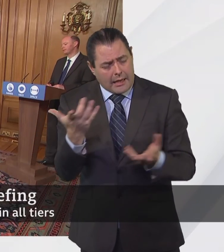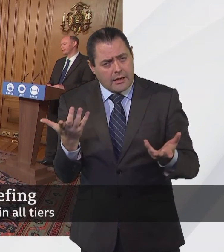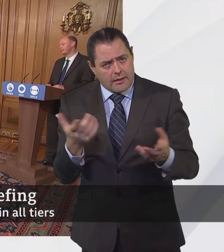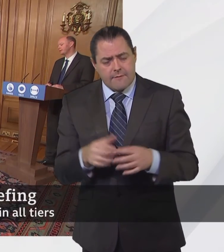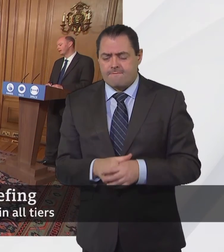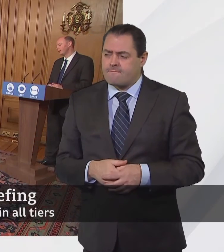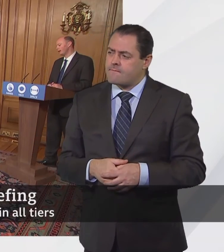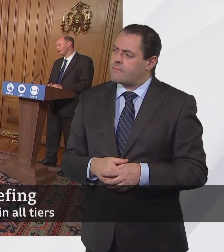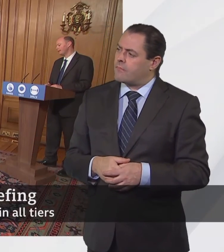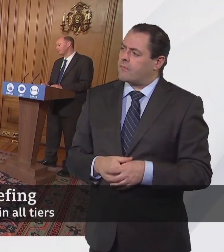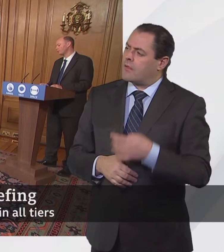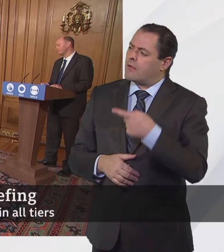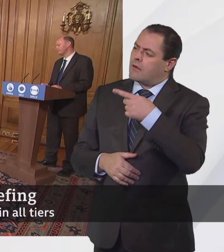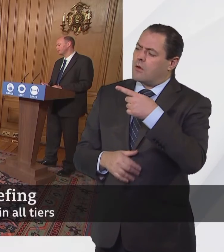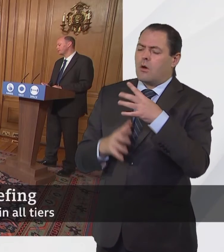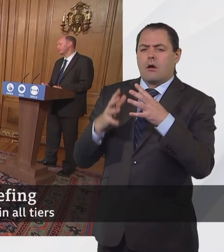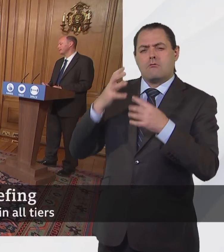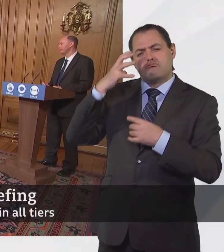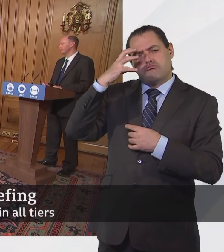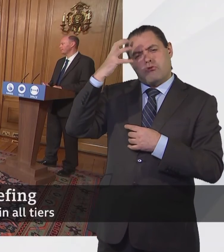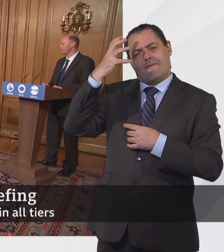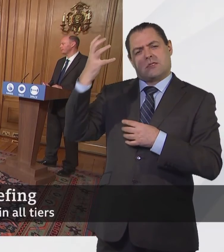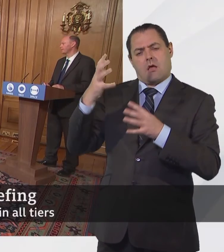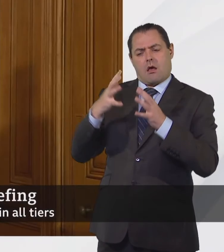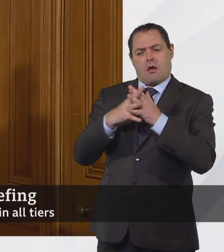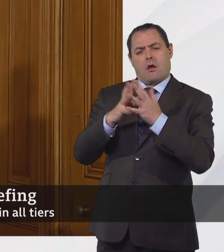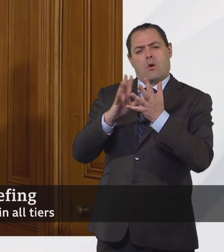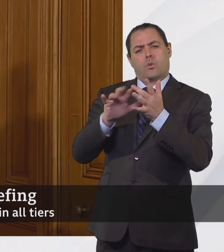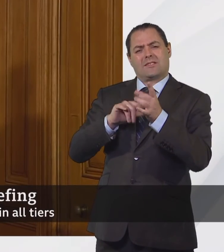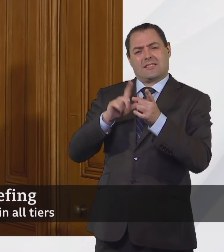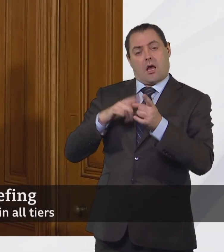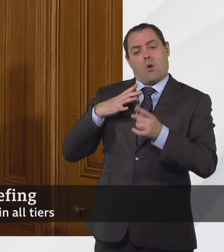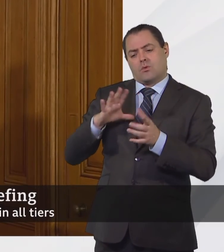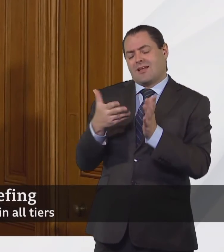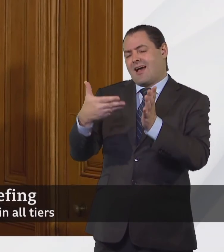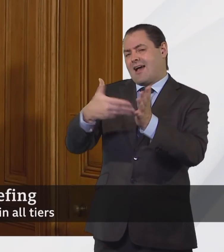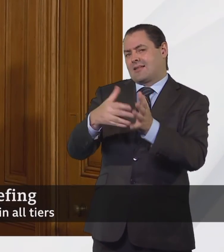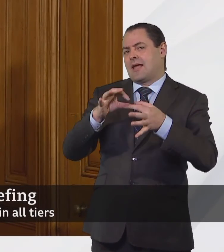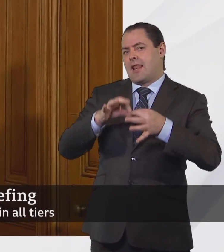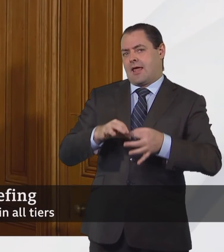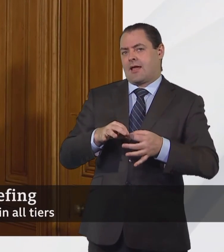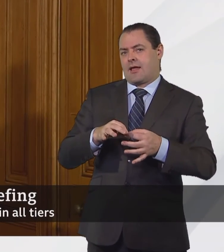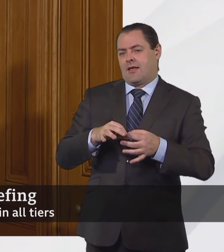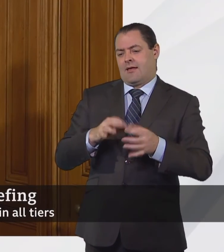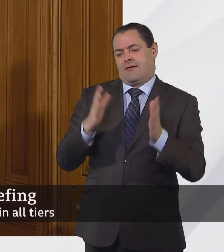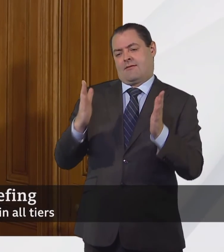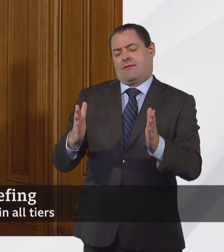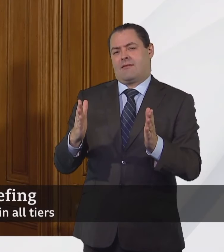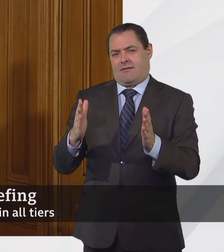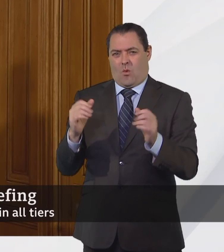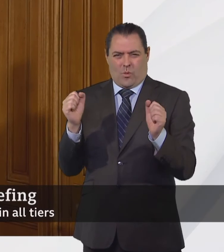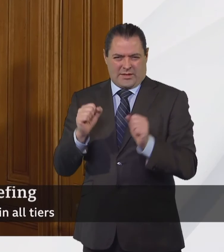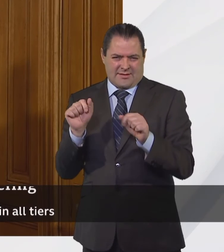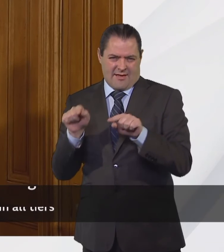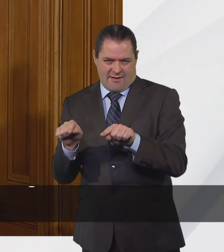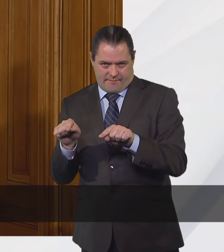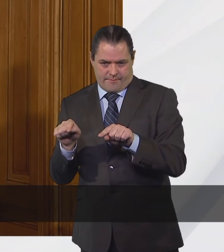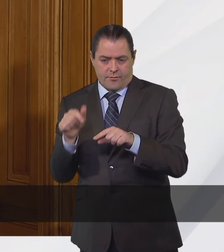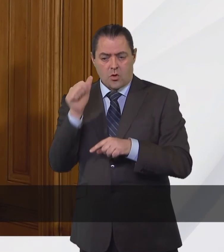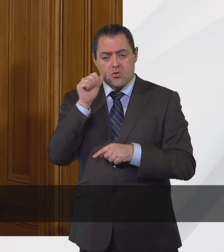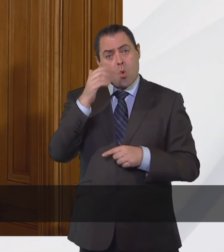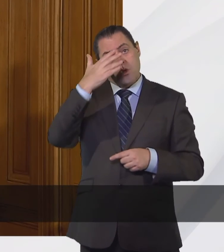what the Prime Minister said is I think you've got to remember the seasonality of this. There was a period over the summer where not just the UK but across